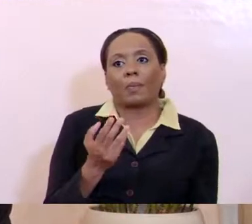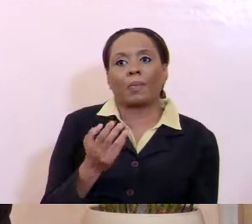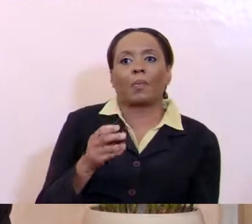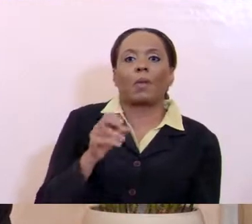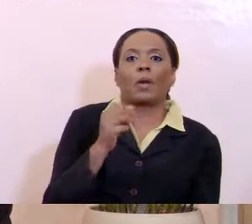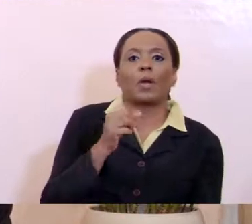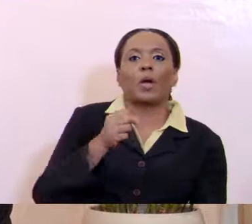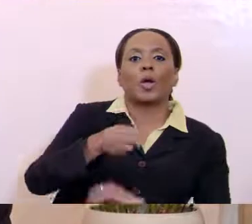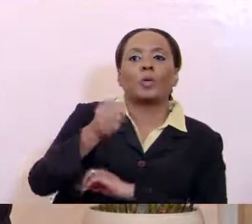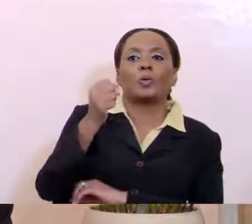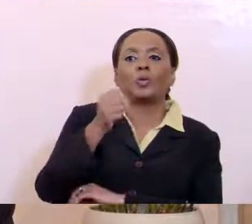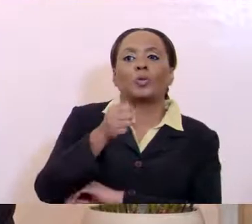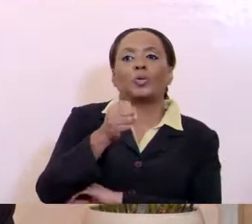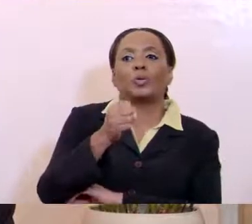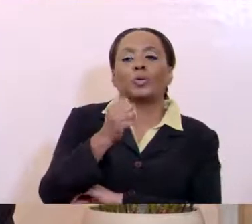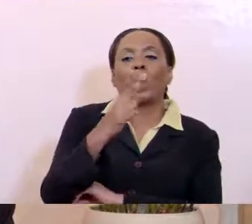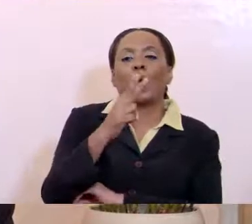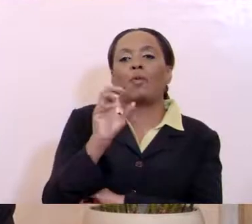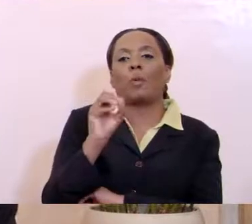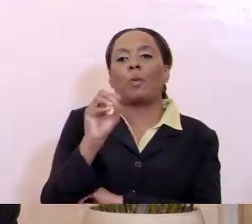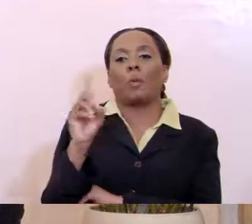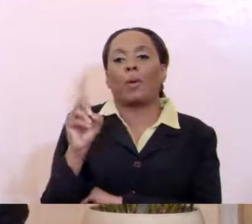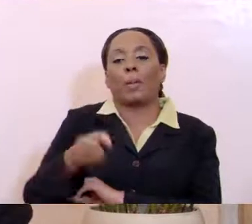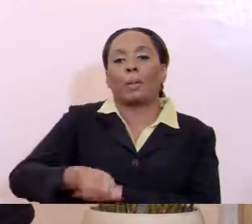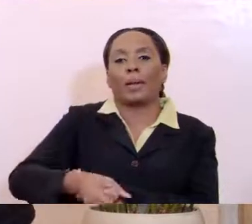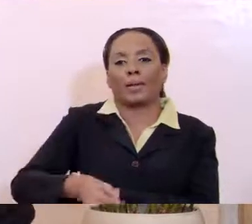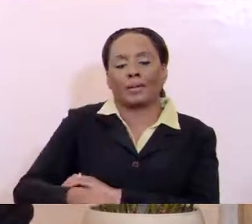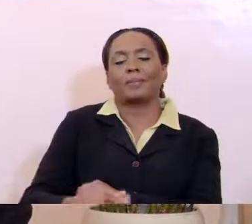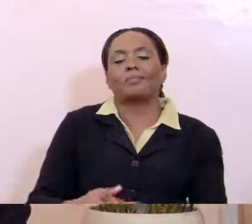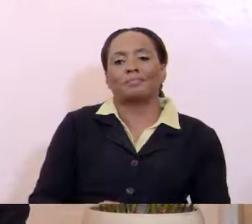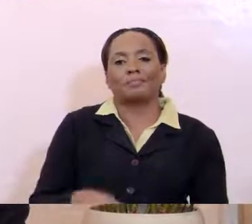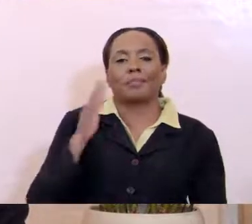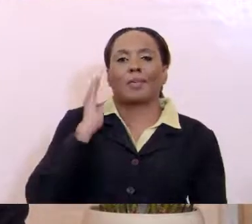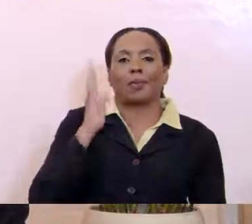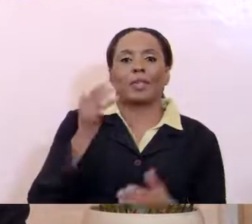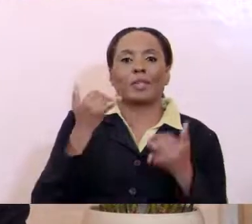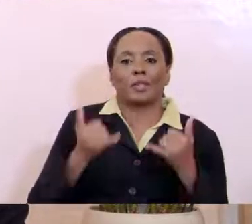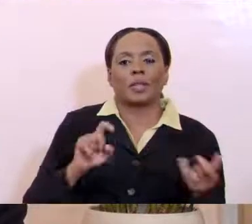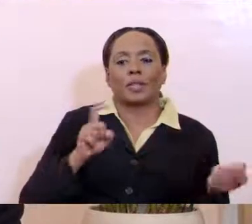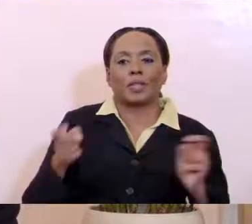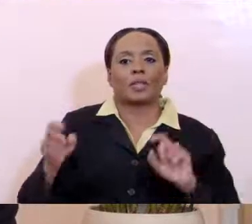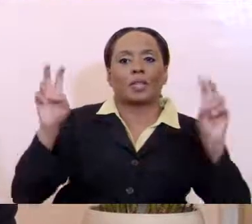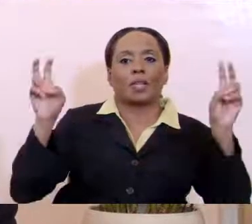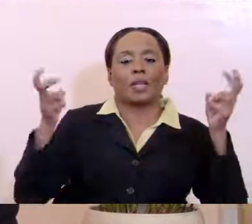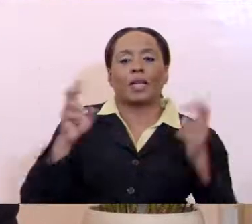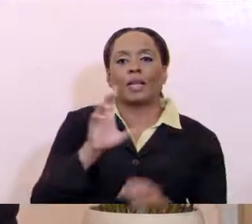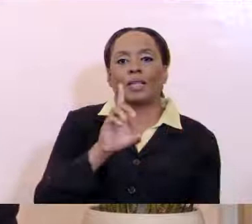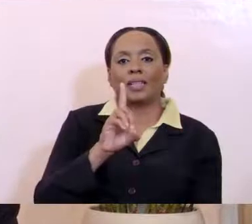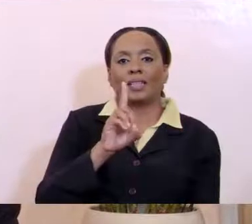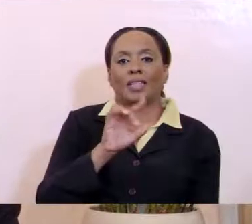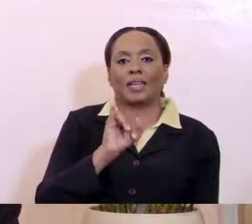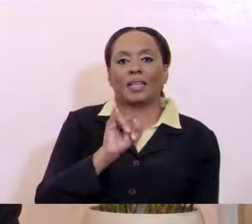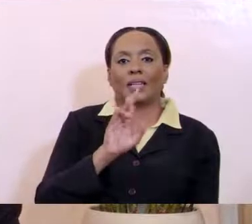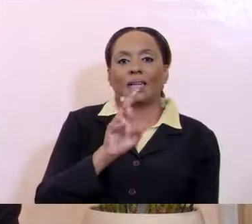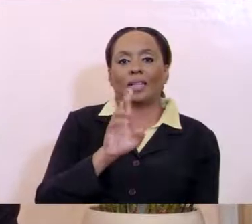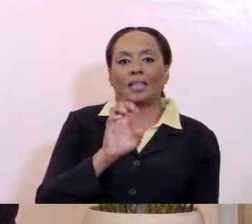Sunday night. Directive number 5 will come into force. Directive number 5